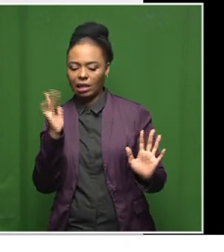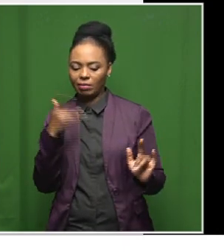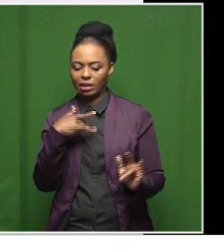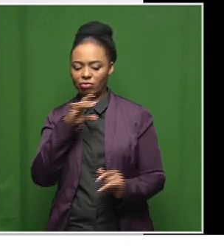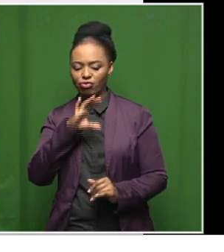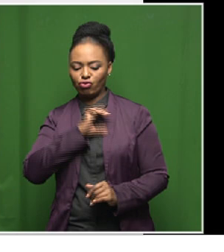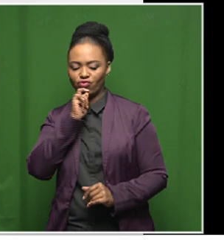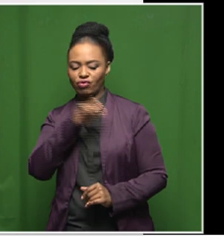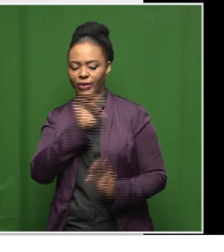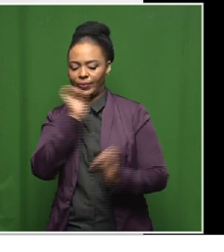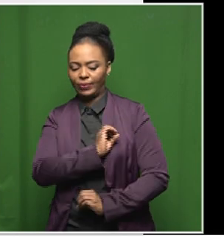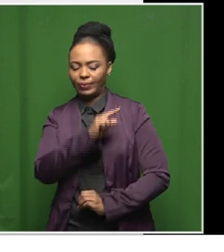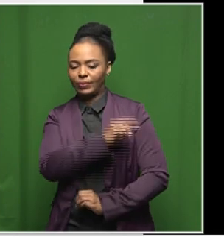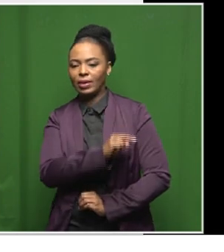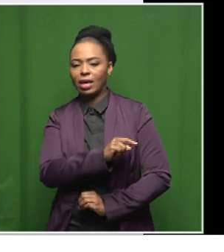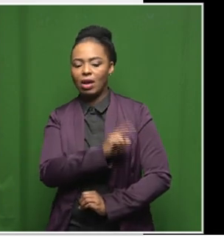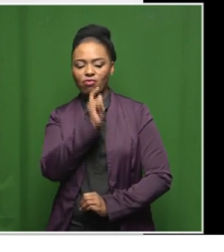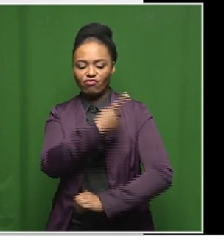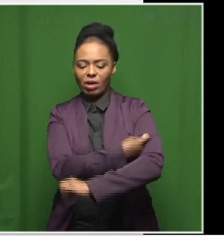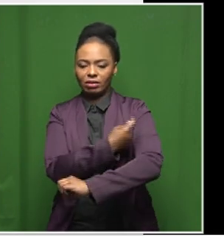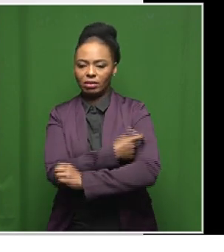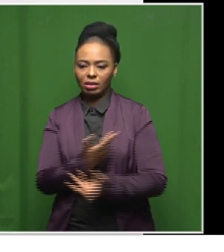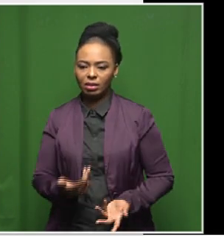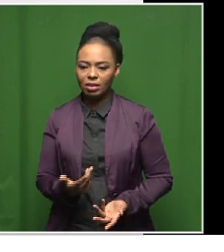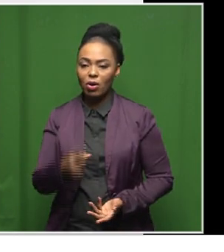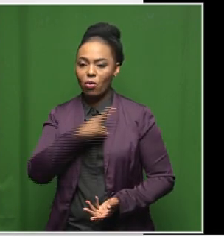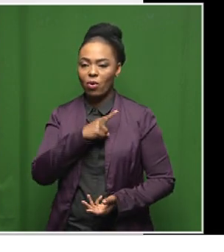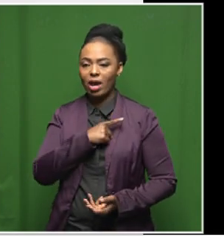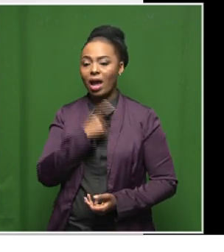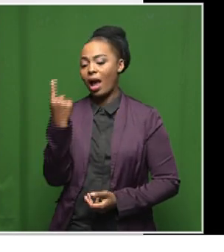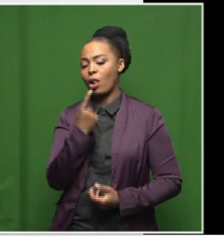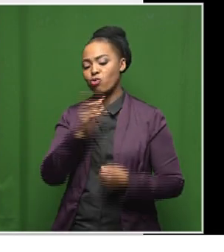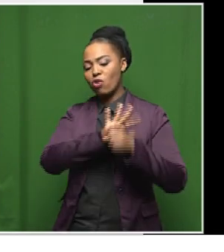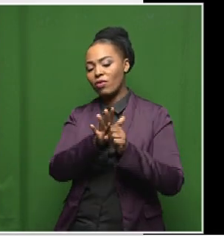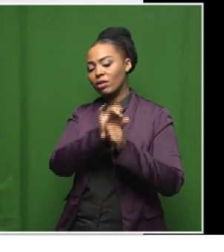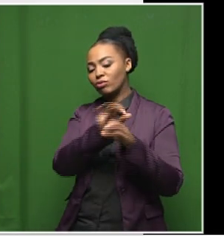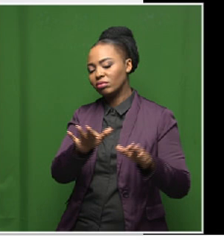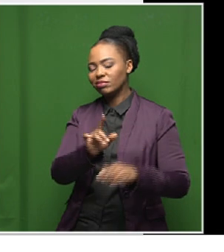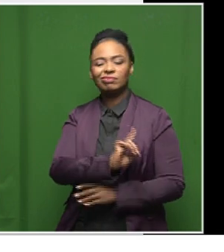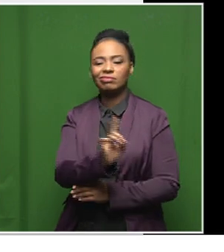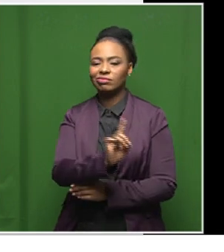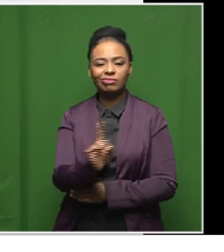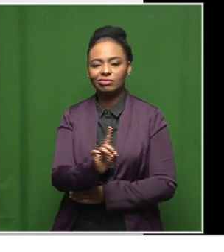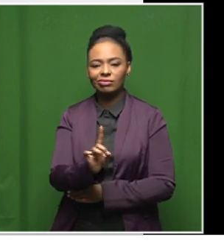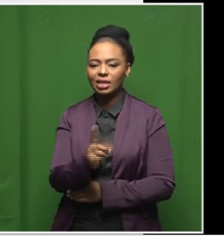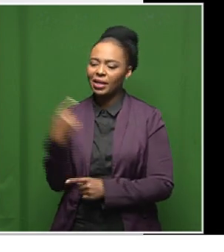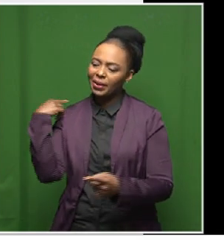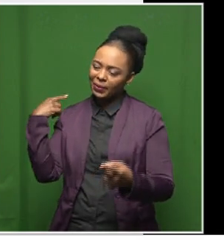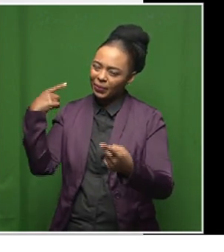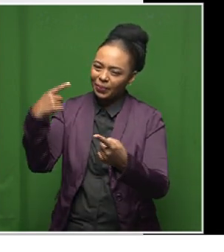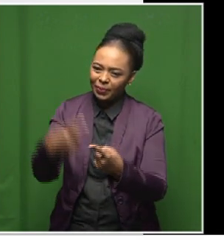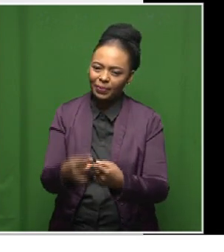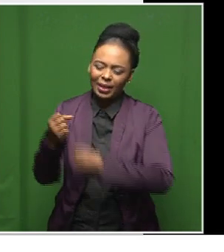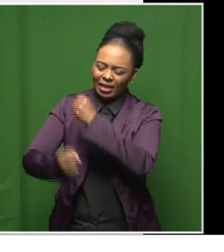quarters. And this is not because of COVID-19. This is because this has been an issue for